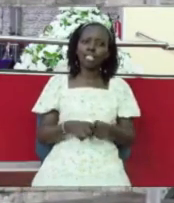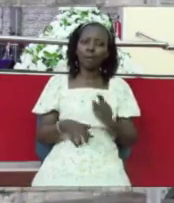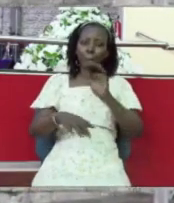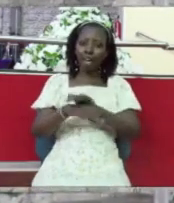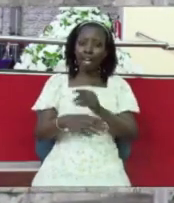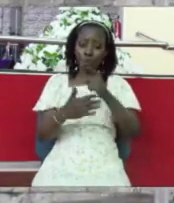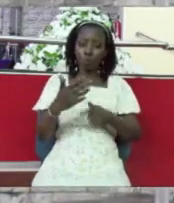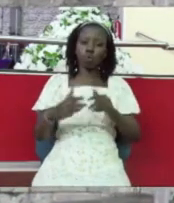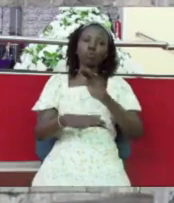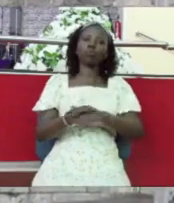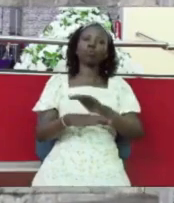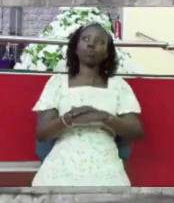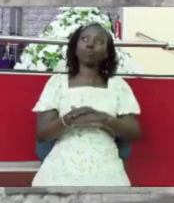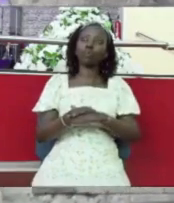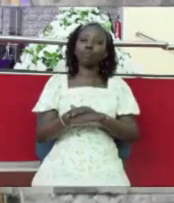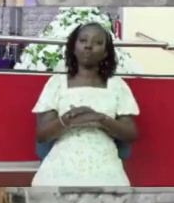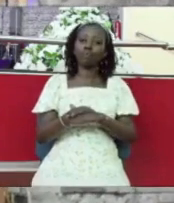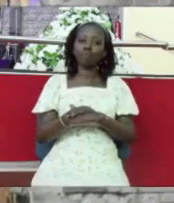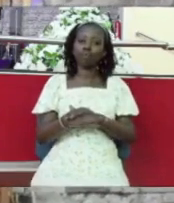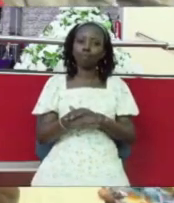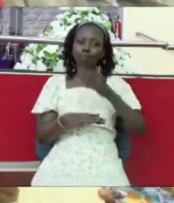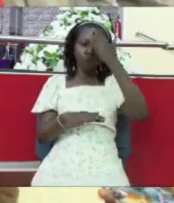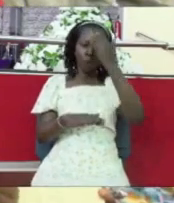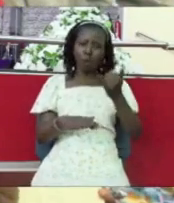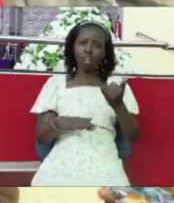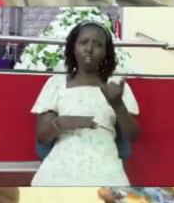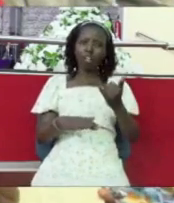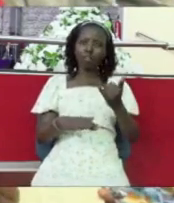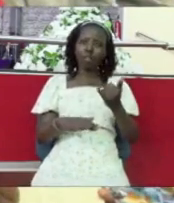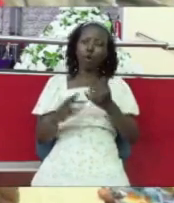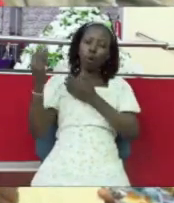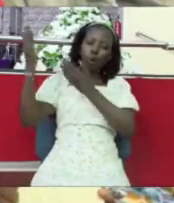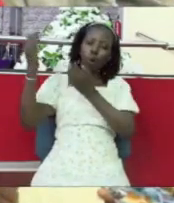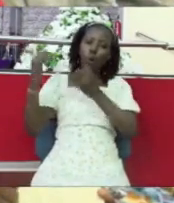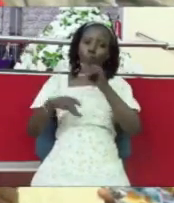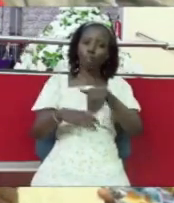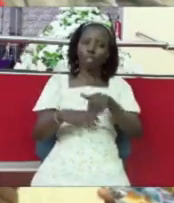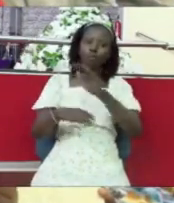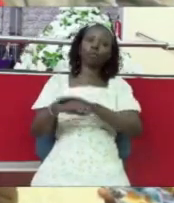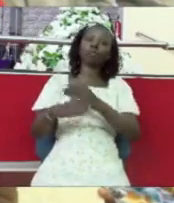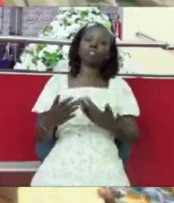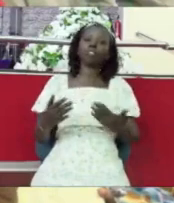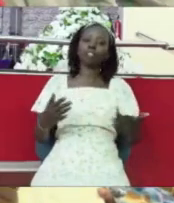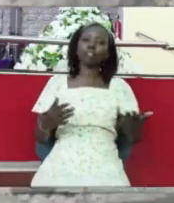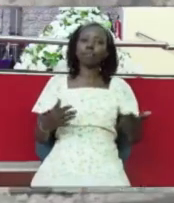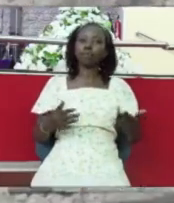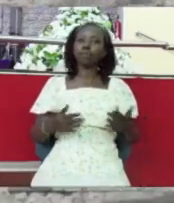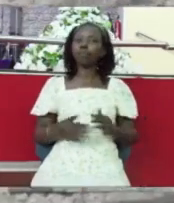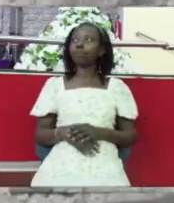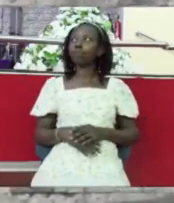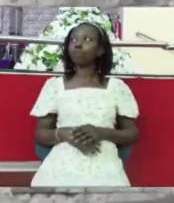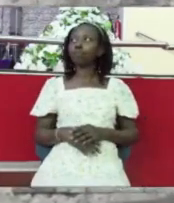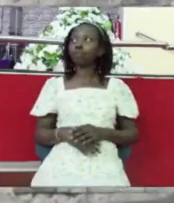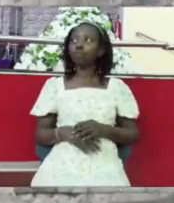Na unashika kwa dhati yale mambo ambayo ni mazuri. Because your hope is in that good. Kwa sababu tumaini yako iko katika hayo mambo ambayo ni